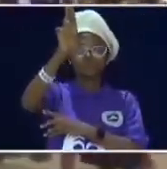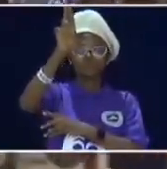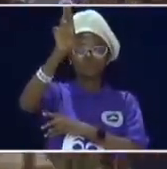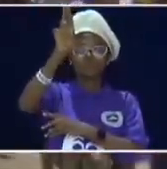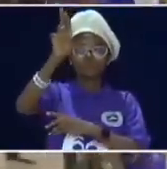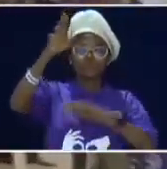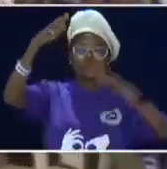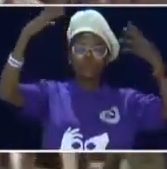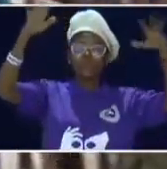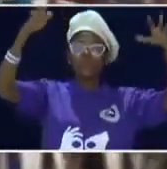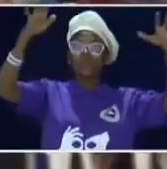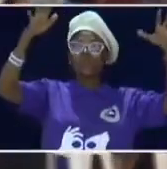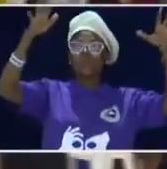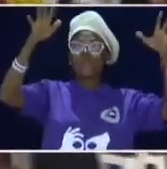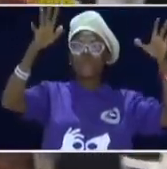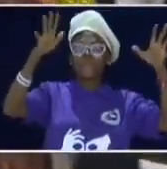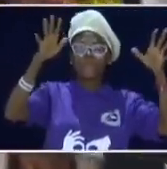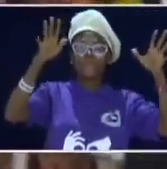Let me